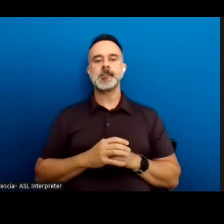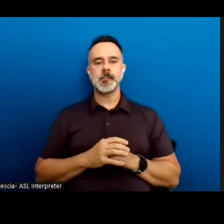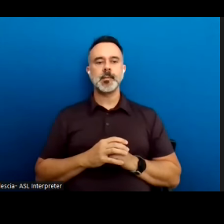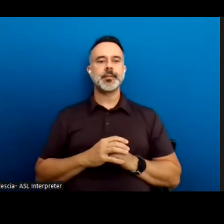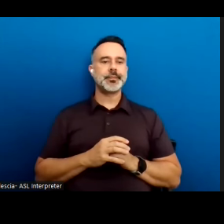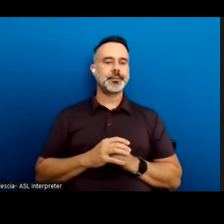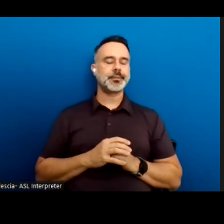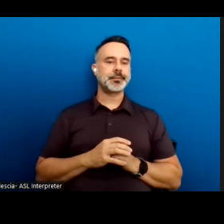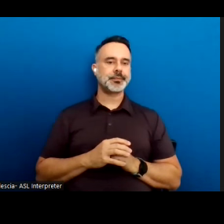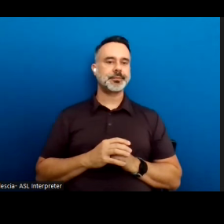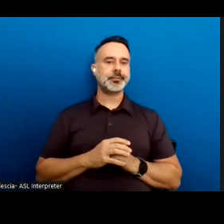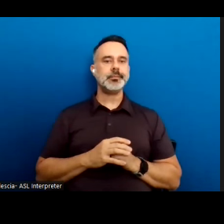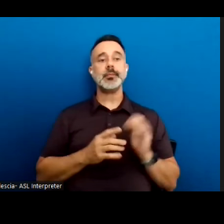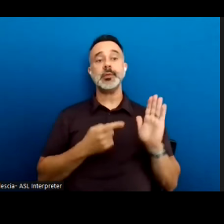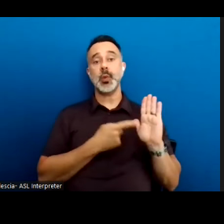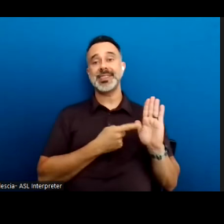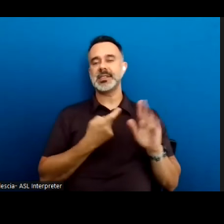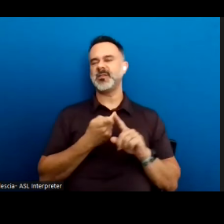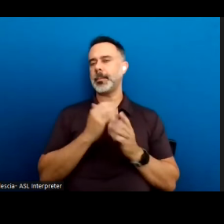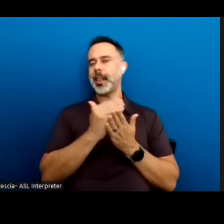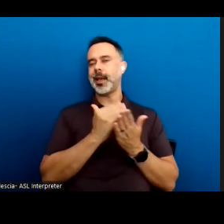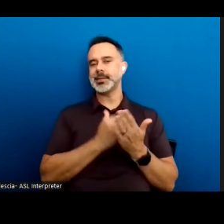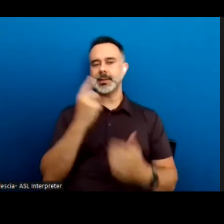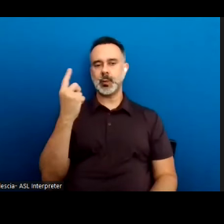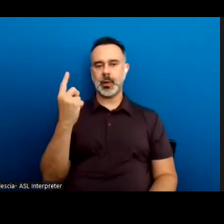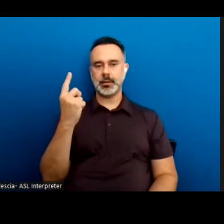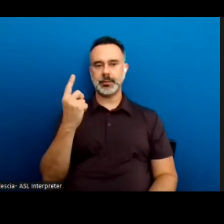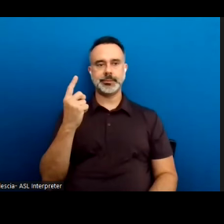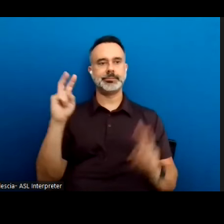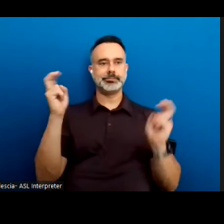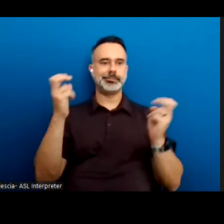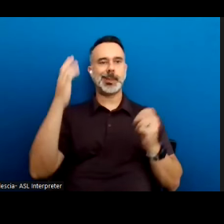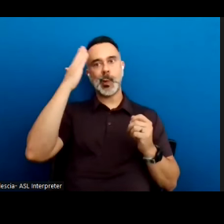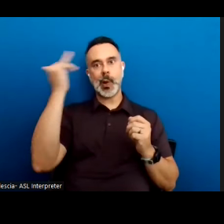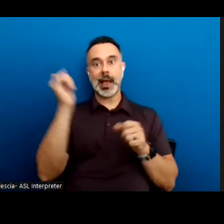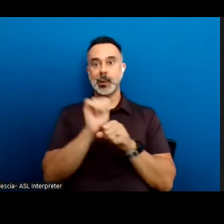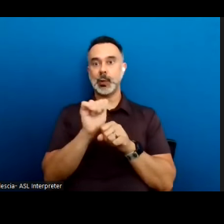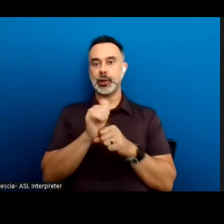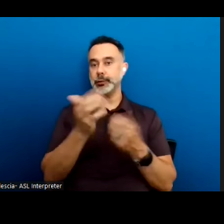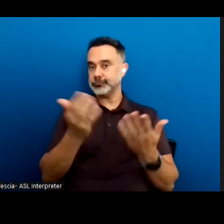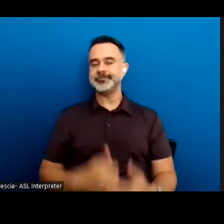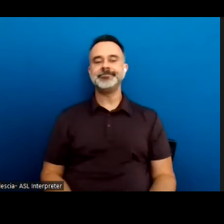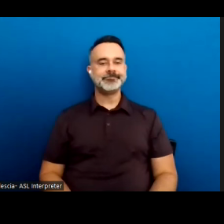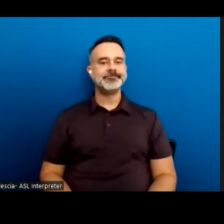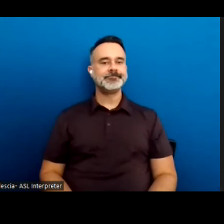one, was from lesson 1 as, why work? Next slide.